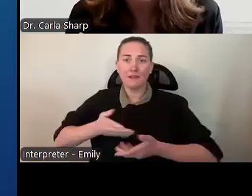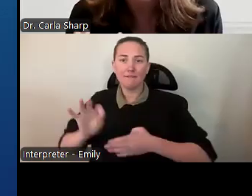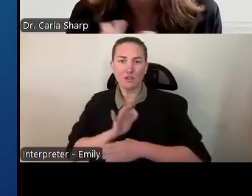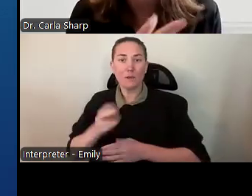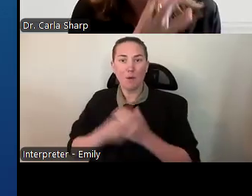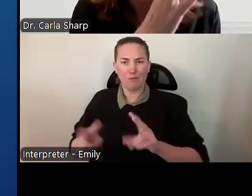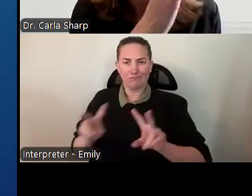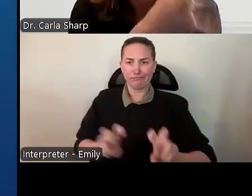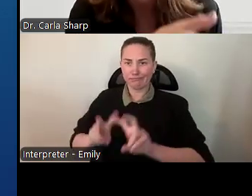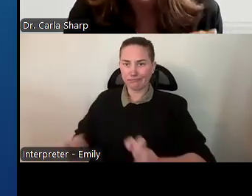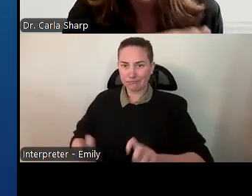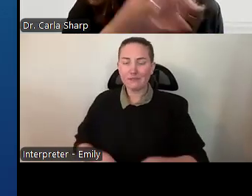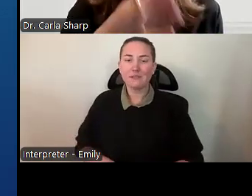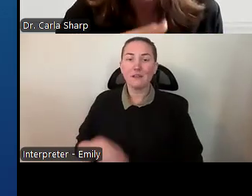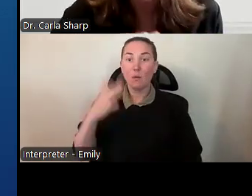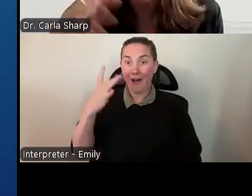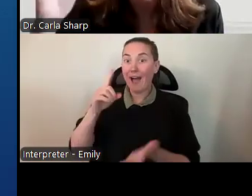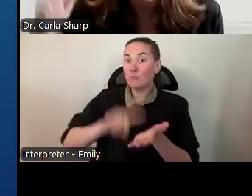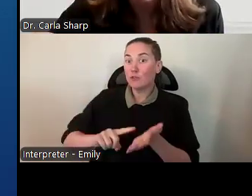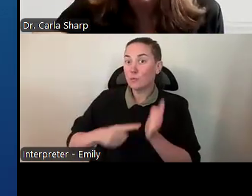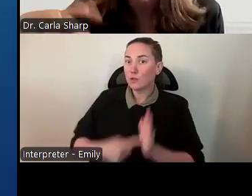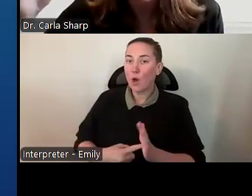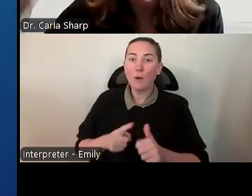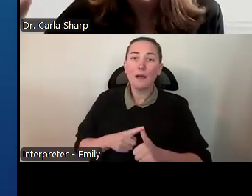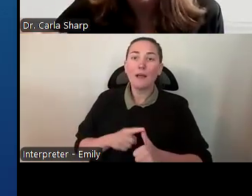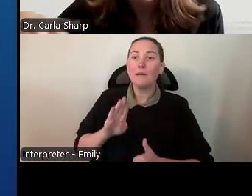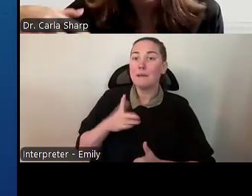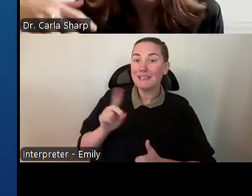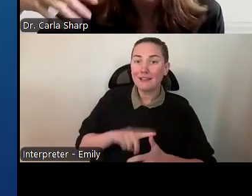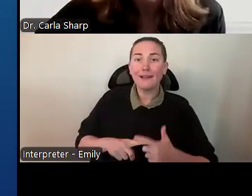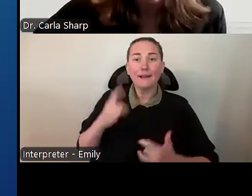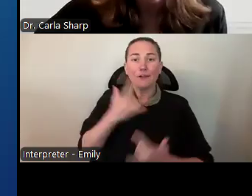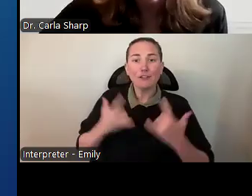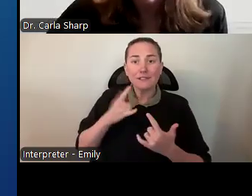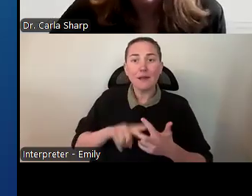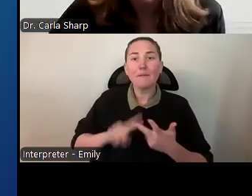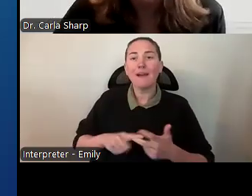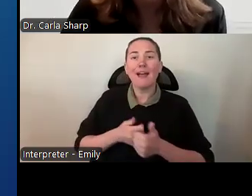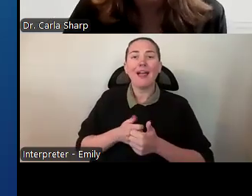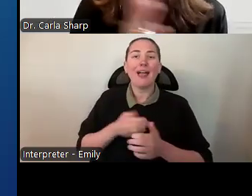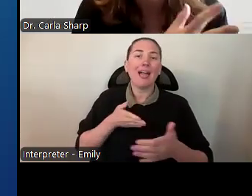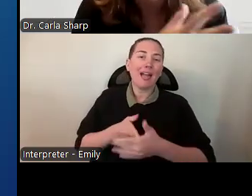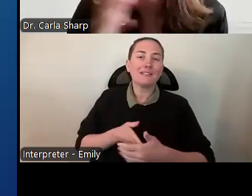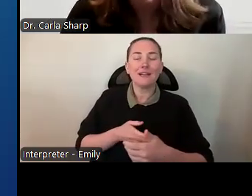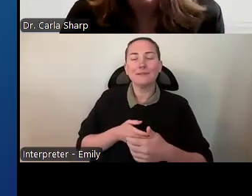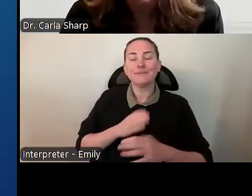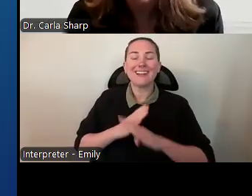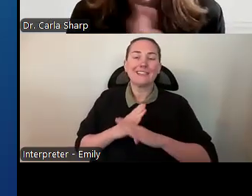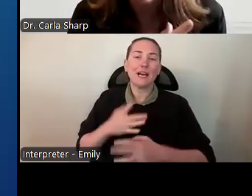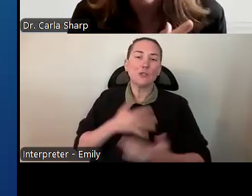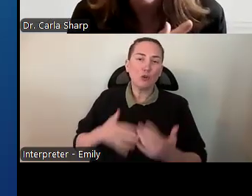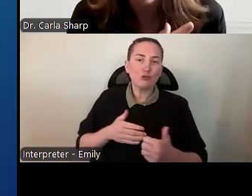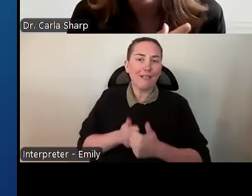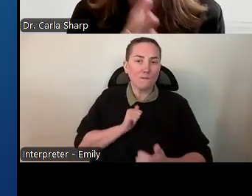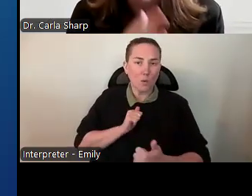shown is that what BPD, narcissism, antisocial, avoidant, OCPD all have in common, all of